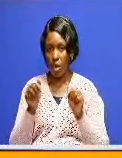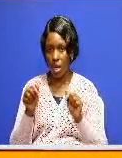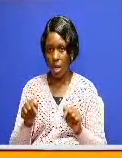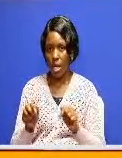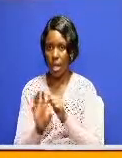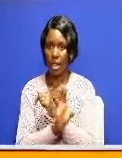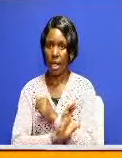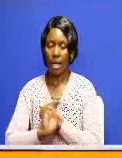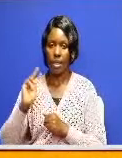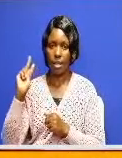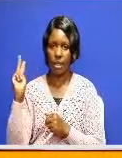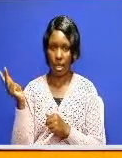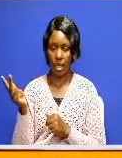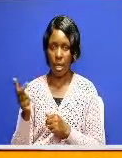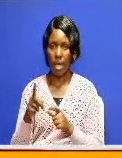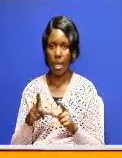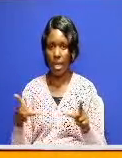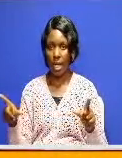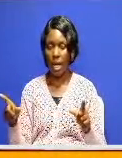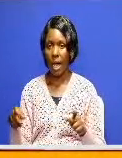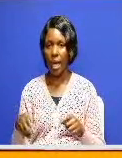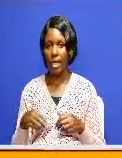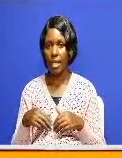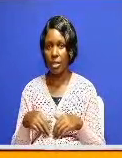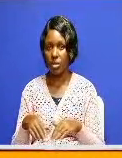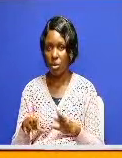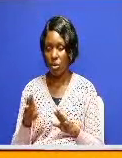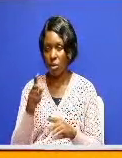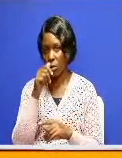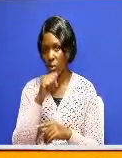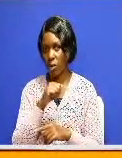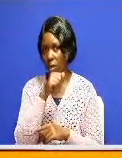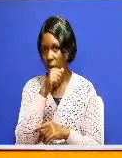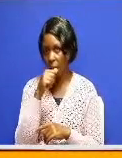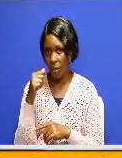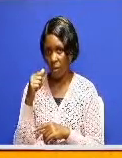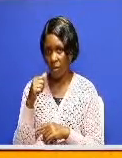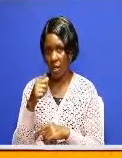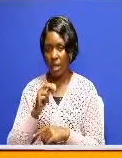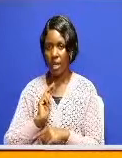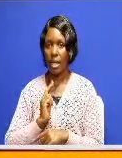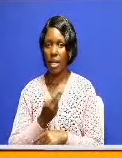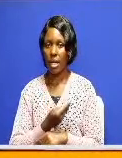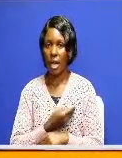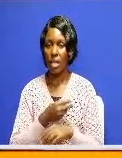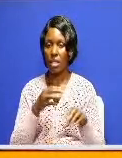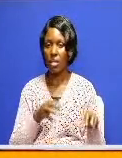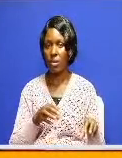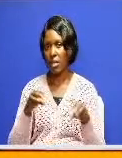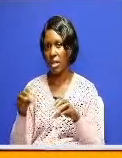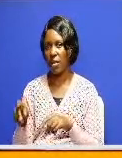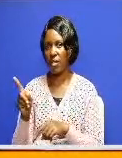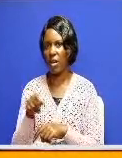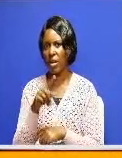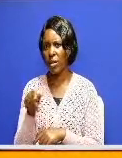land to be sold to a private developers. Aweka apartment, and we, na sisi tuumie. Kwani sisi tulikosea nini Mungu? Are we